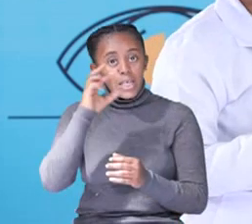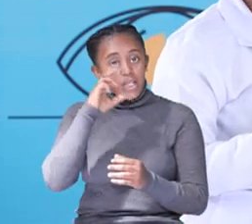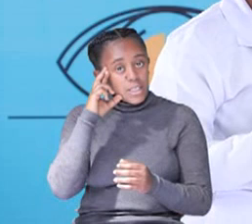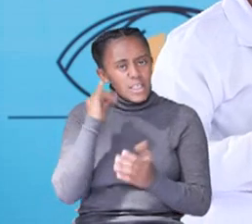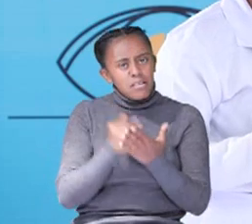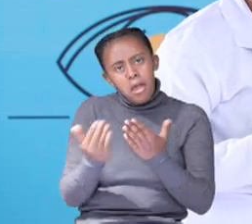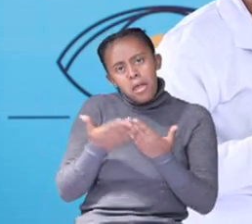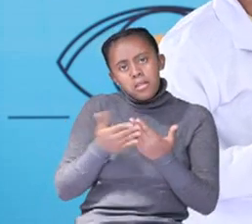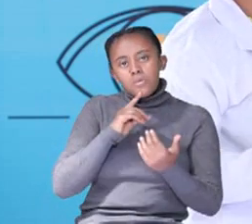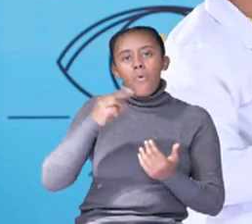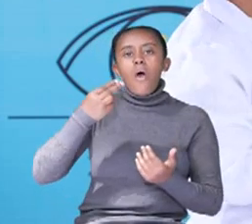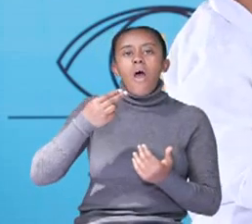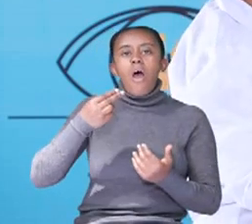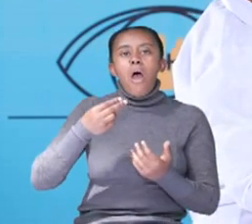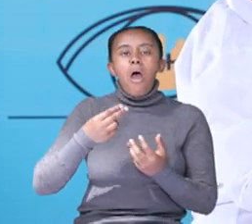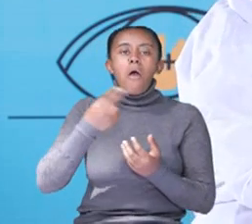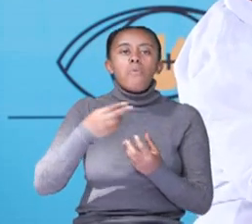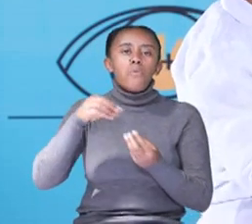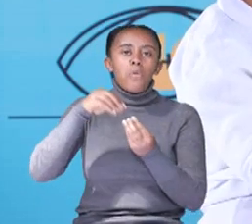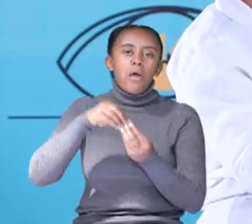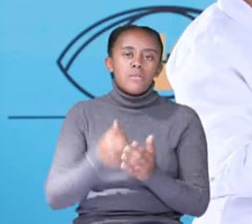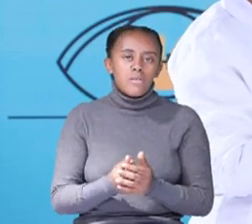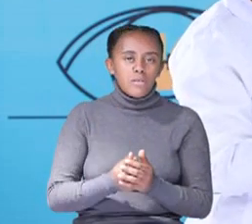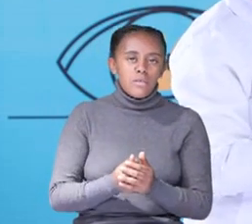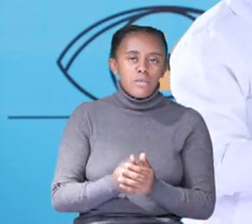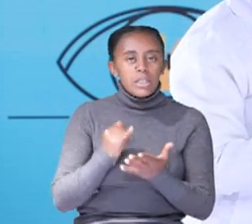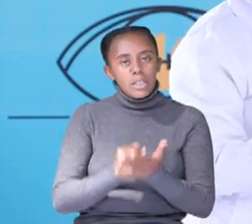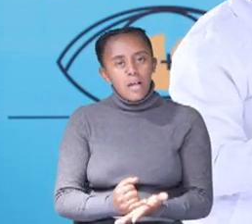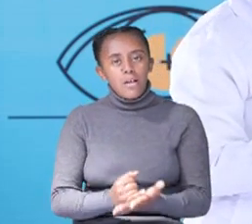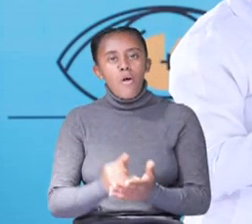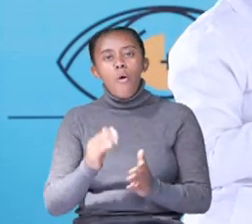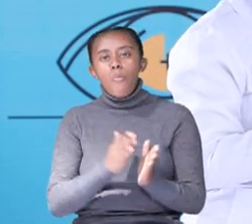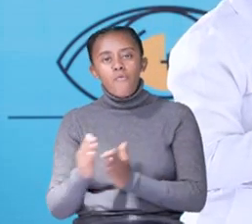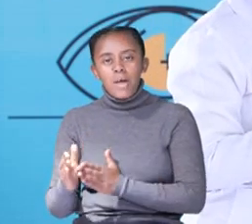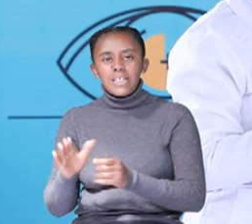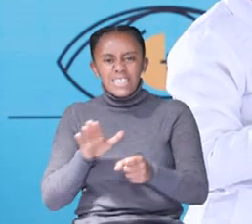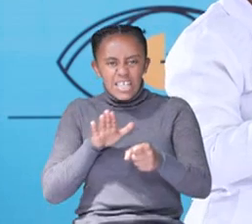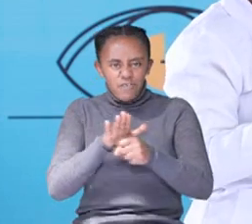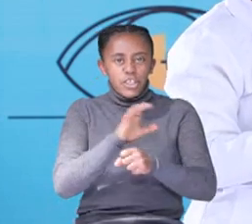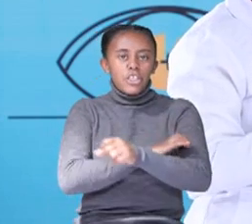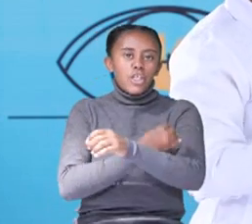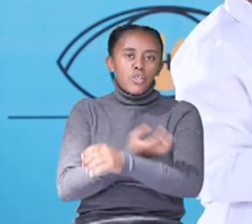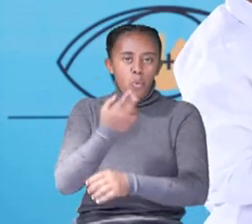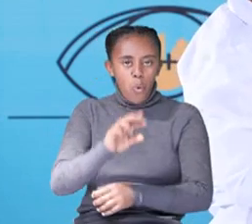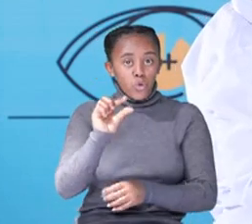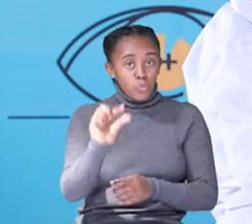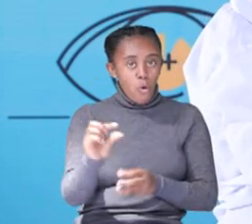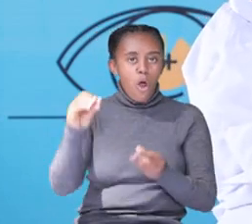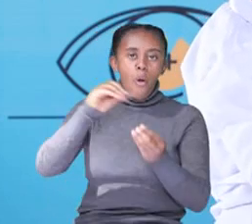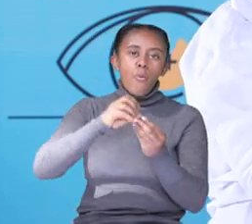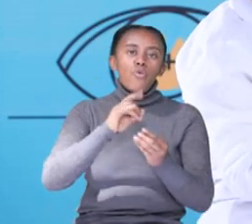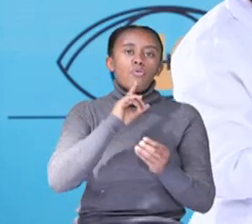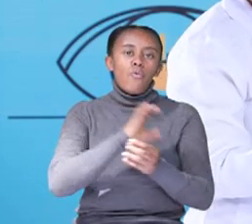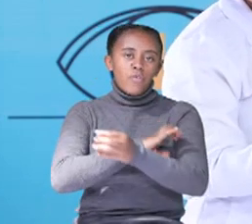it can easily hydrolyze. The other one is it can provide sufficient energy or small amount of